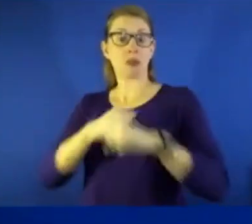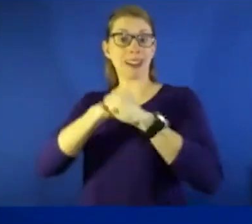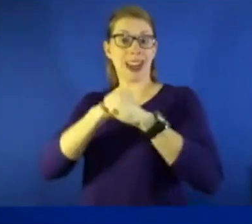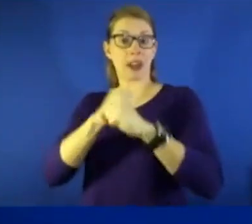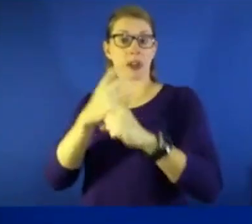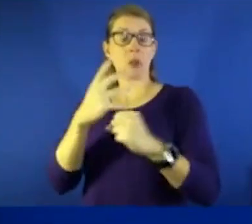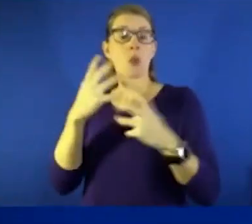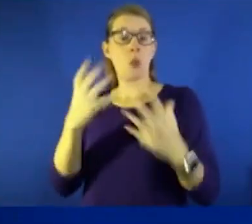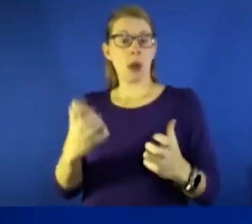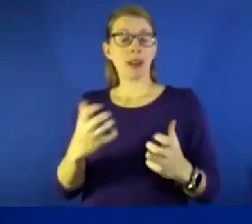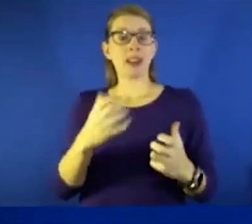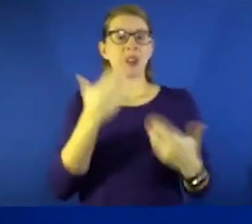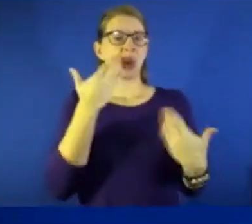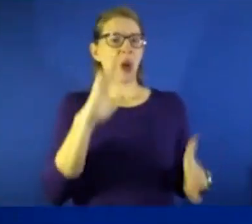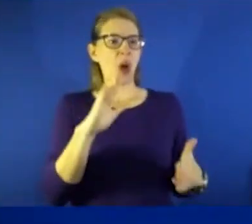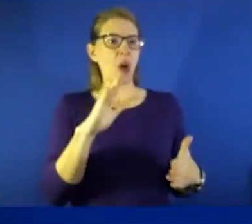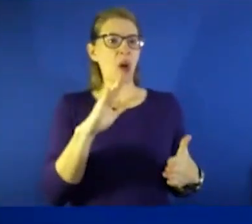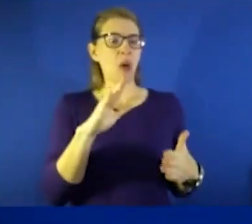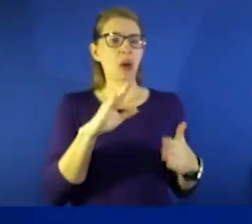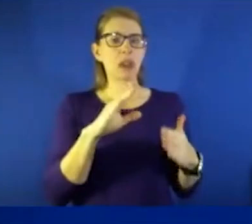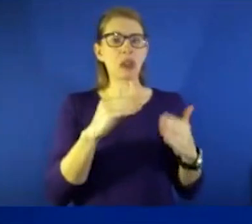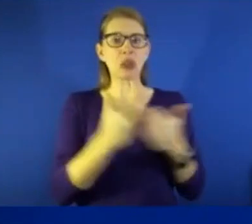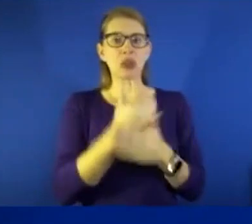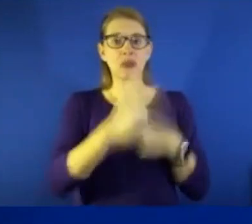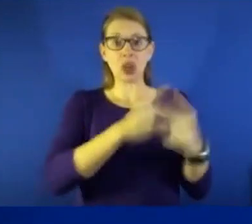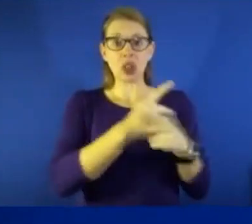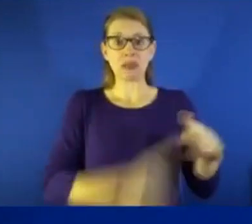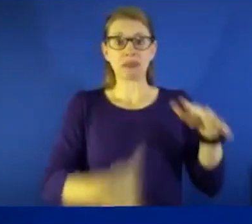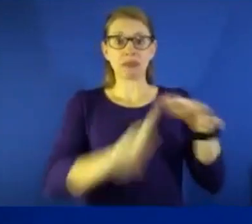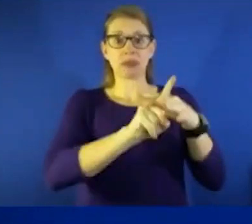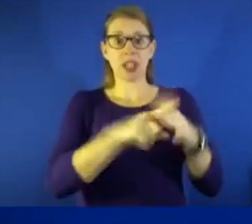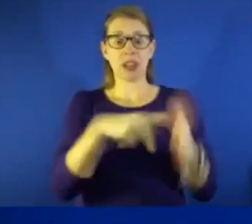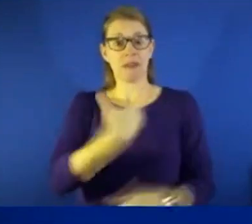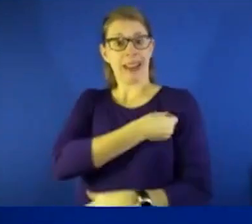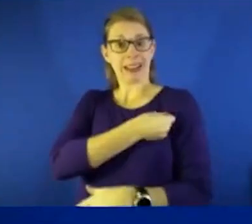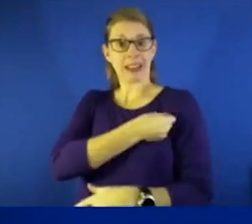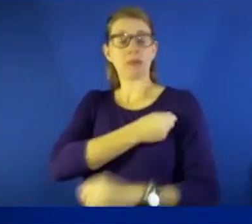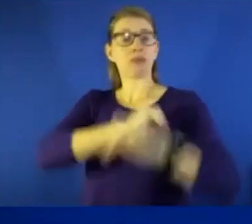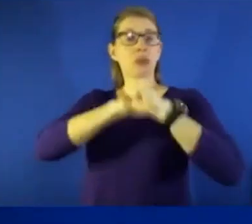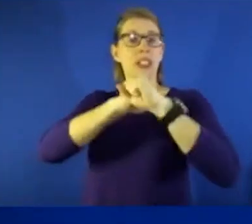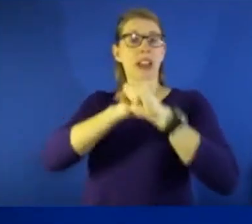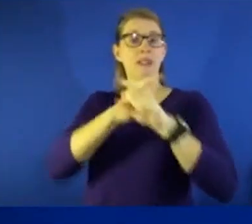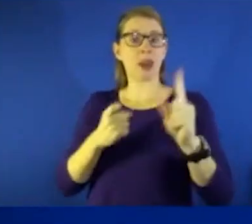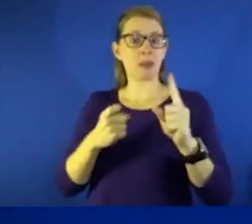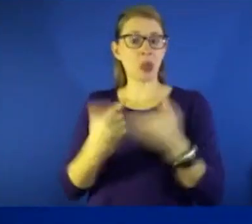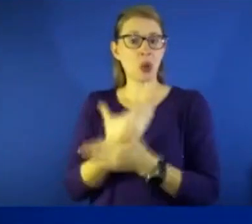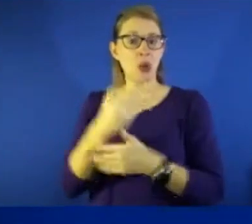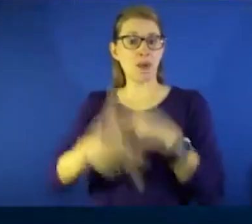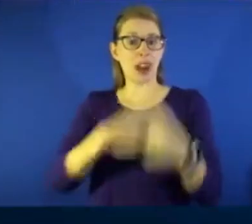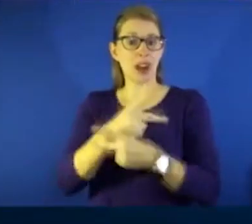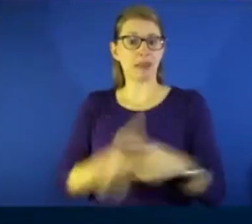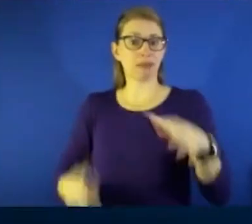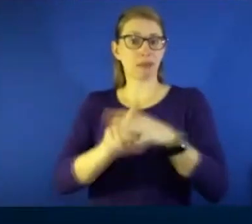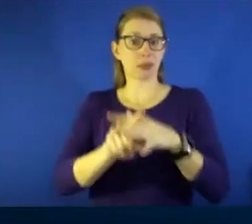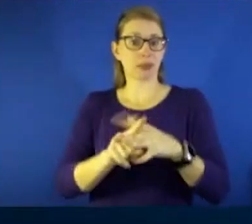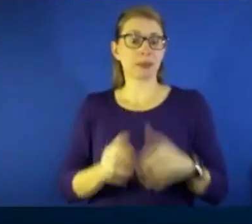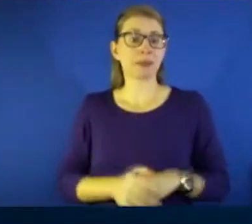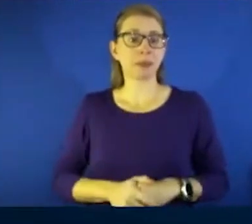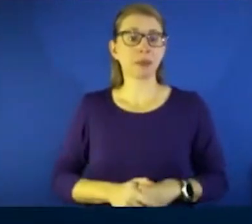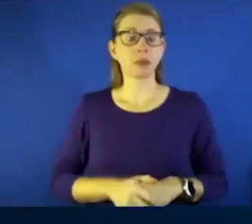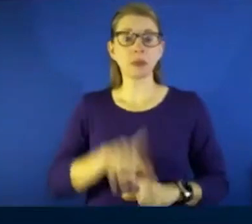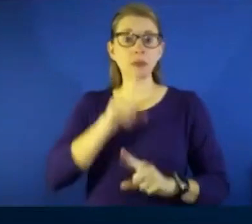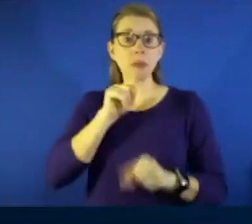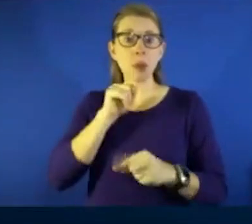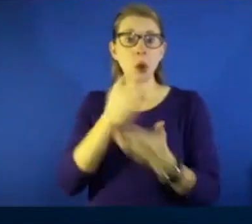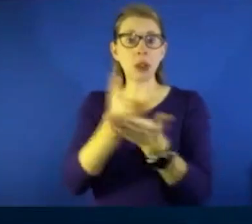about the emergence of any variant. And so we know that vaccination has done a great job protecting against variants. I think we have some reporters on the line. Go ahead